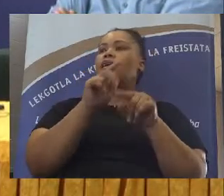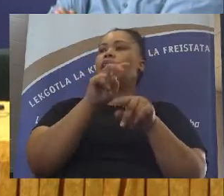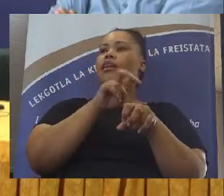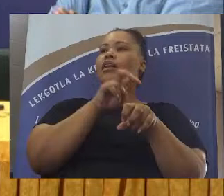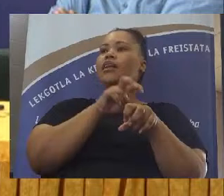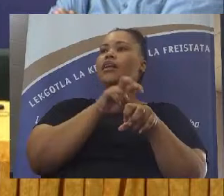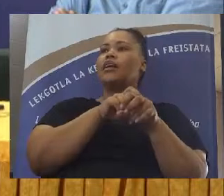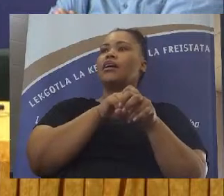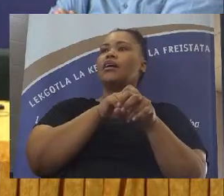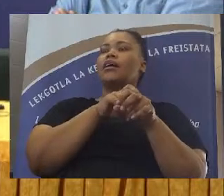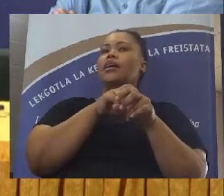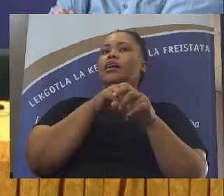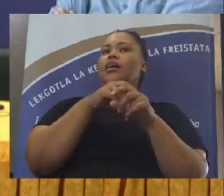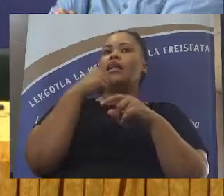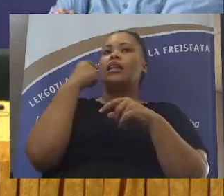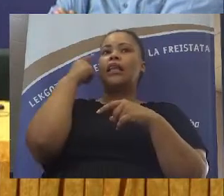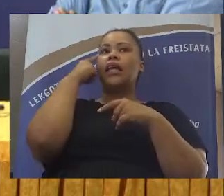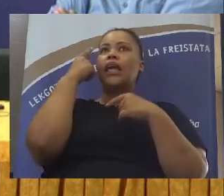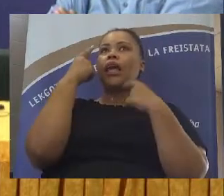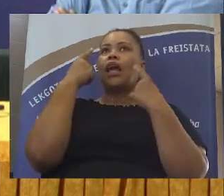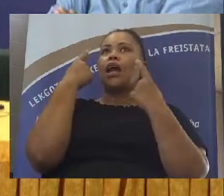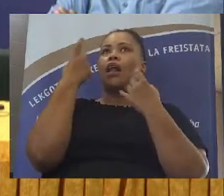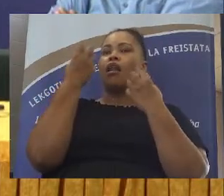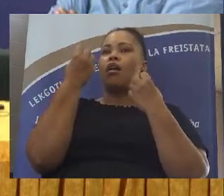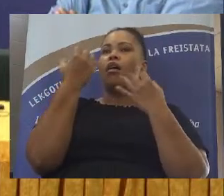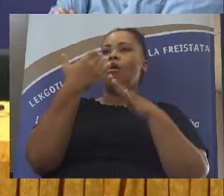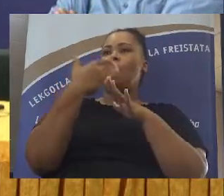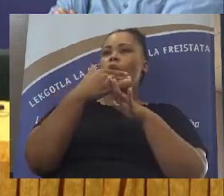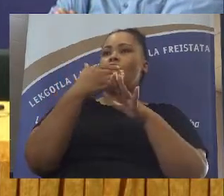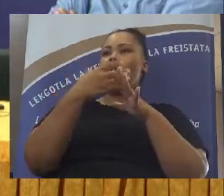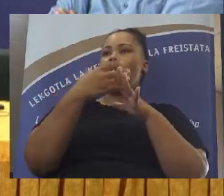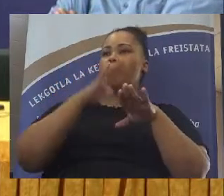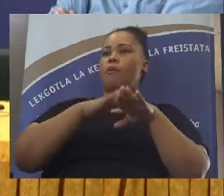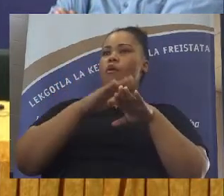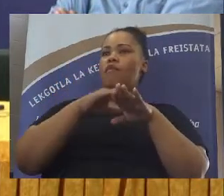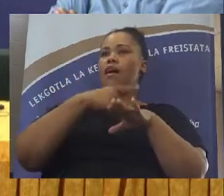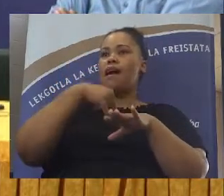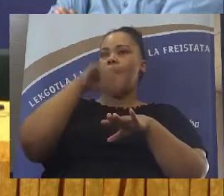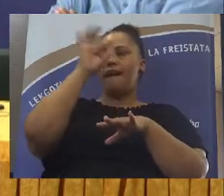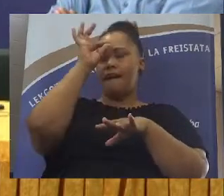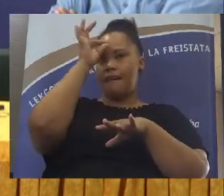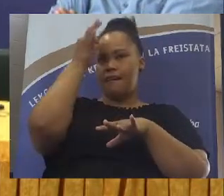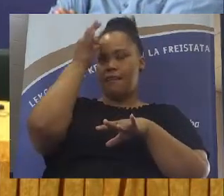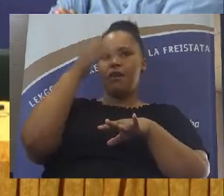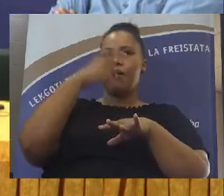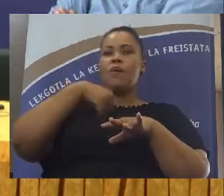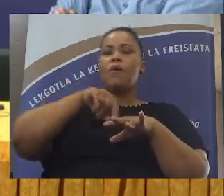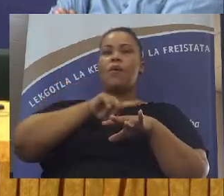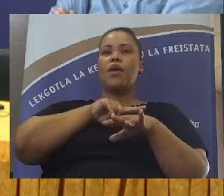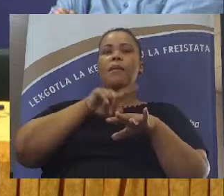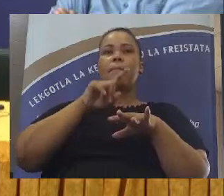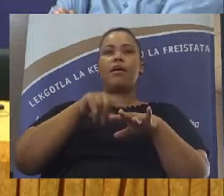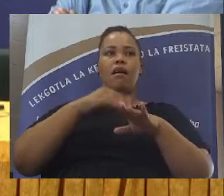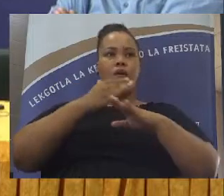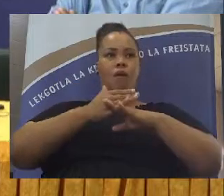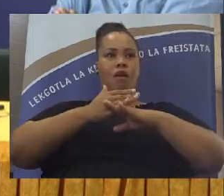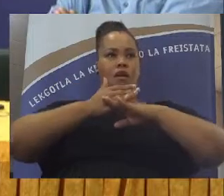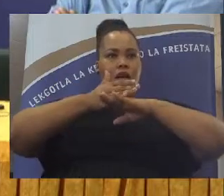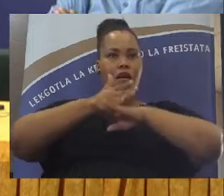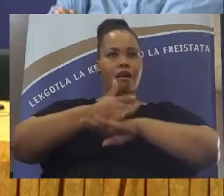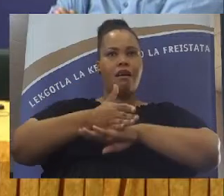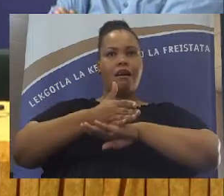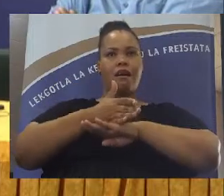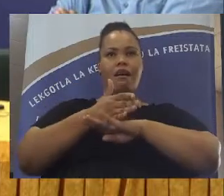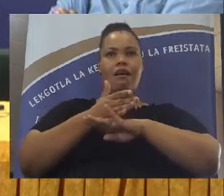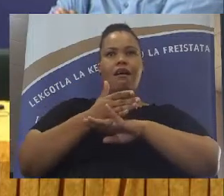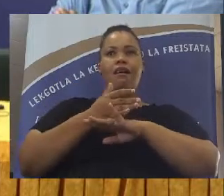lot of rethinking also and refocusing and more work from us as government. We must pull our hands out of our pockets and make sure that we